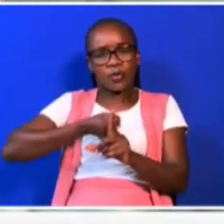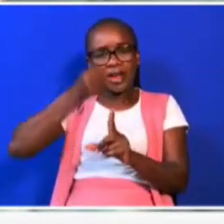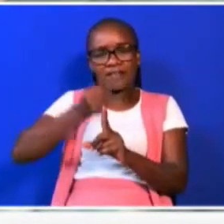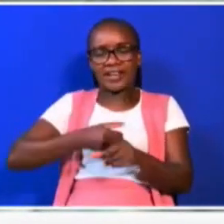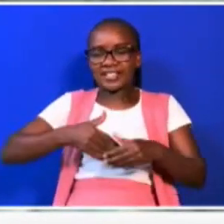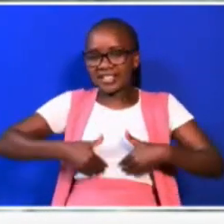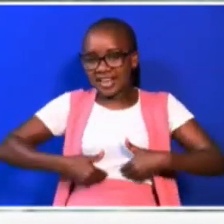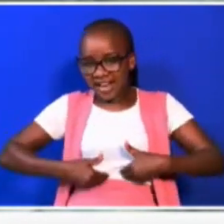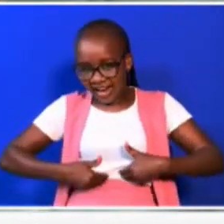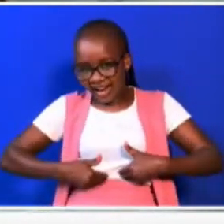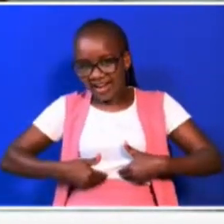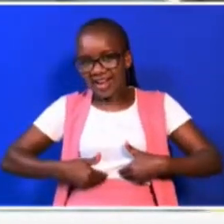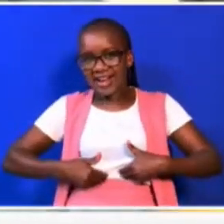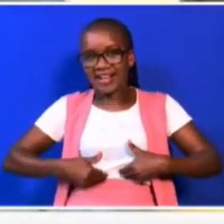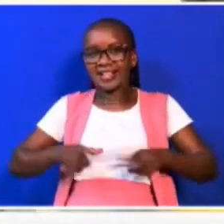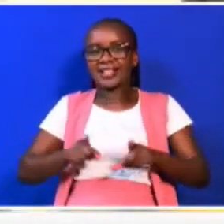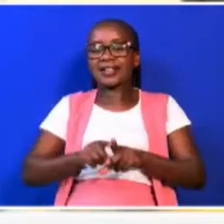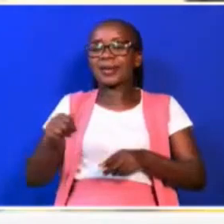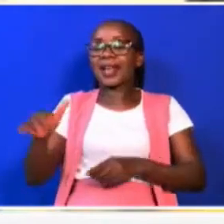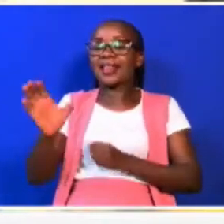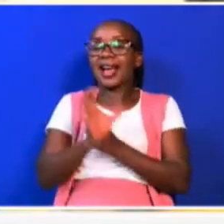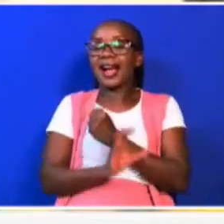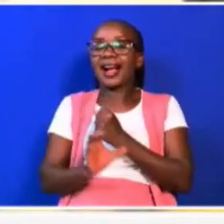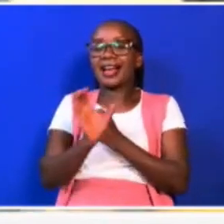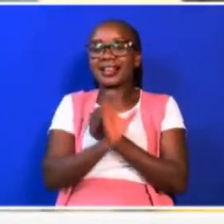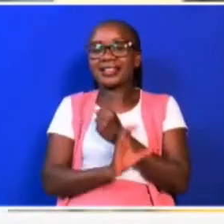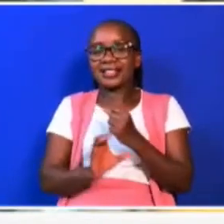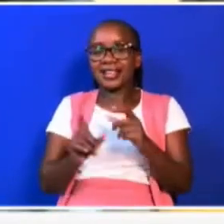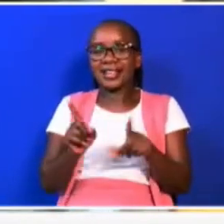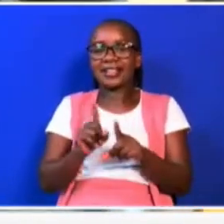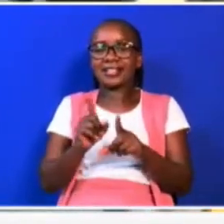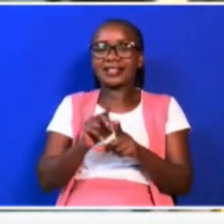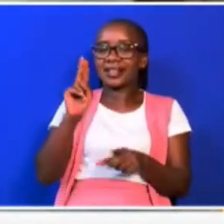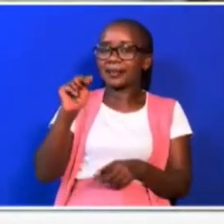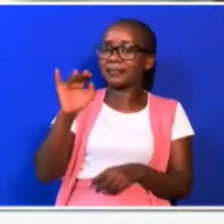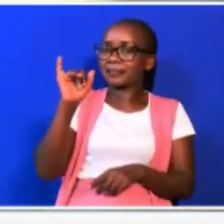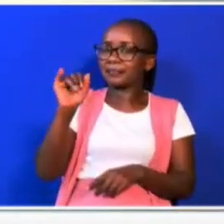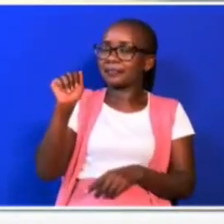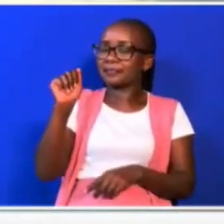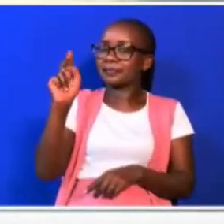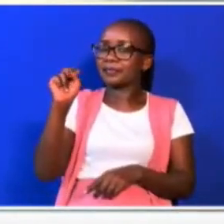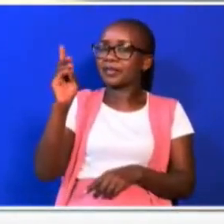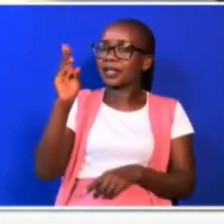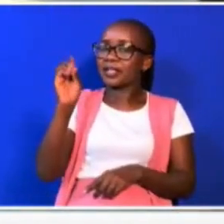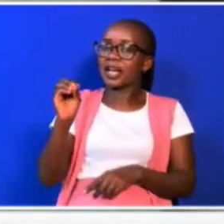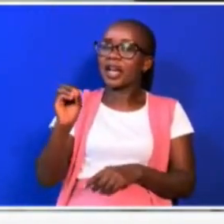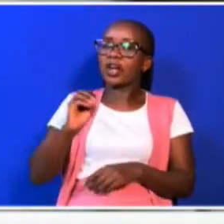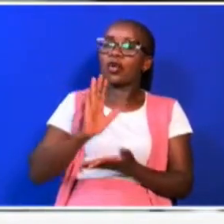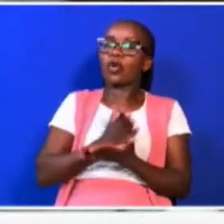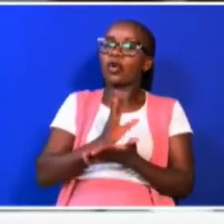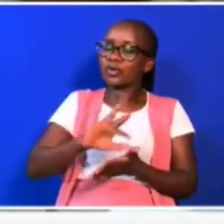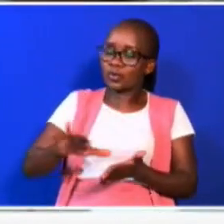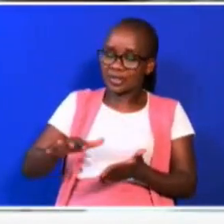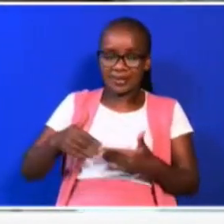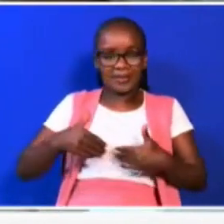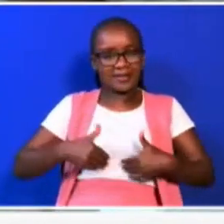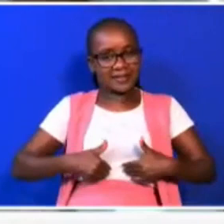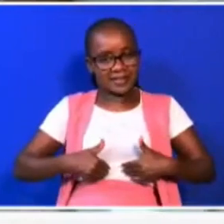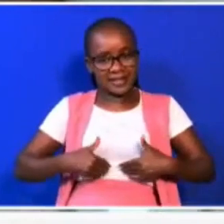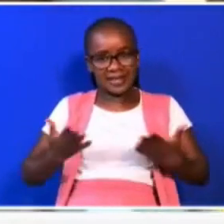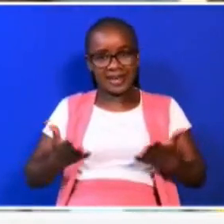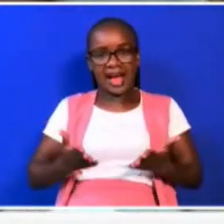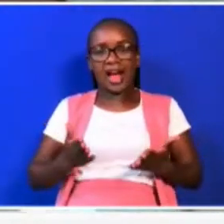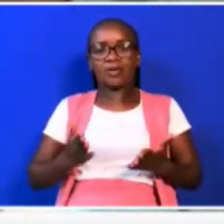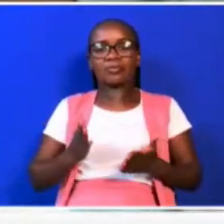hunger in most of the ASAL counties. Nyando constituency where I come from, people are hungry. We could